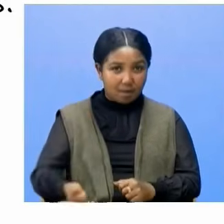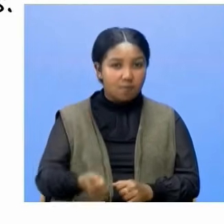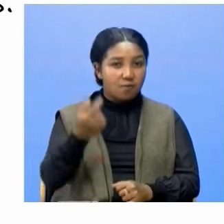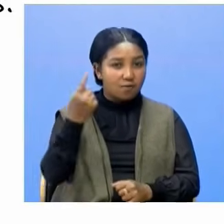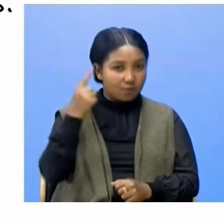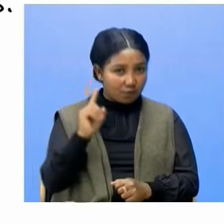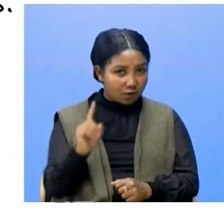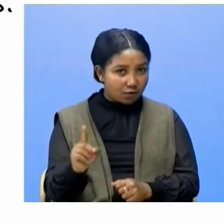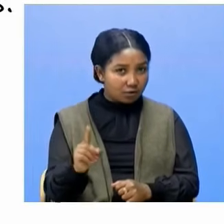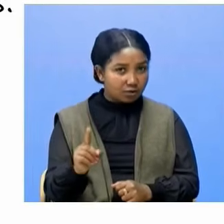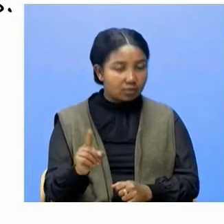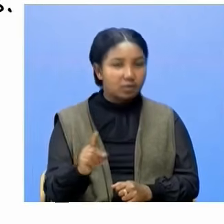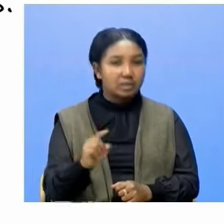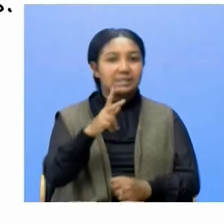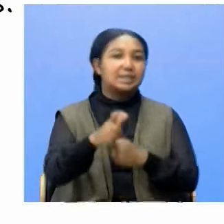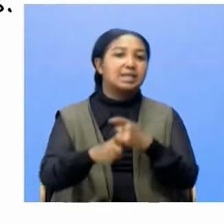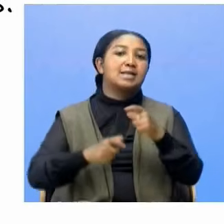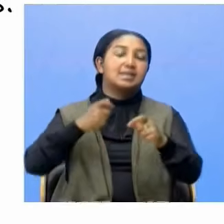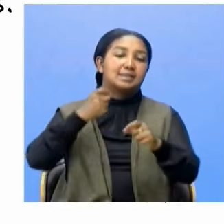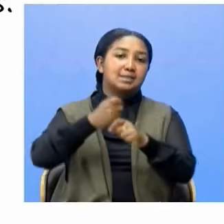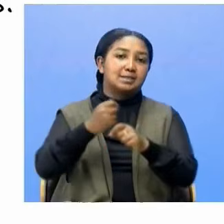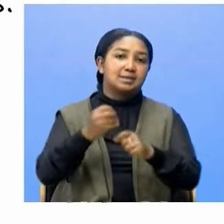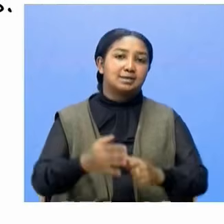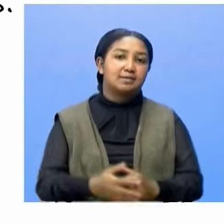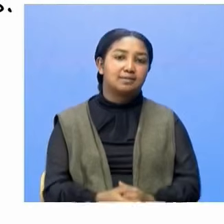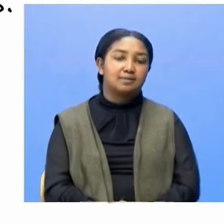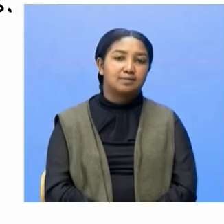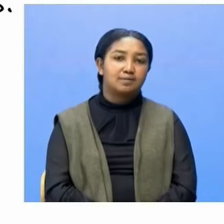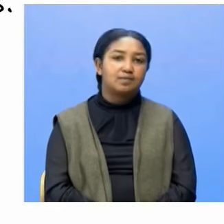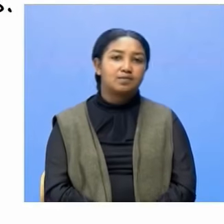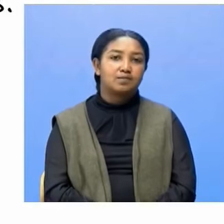for 3 years.